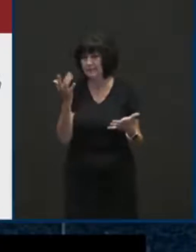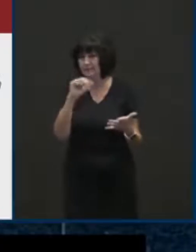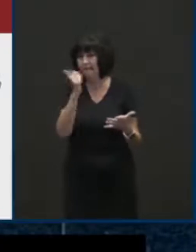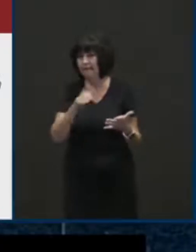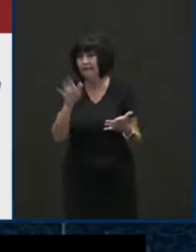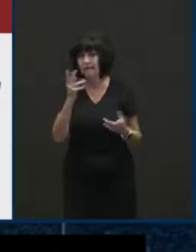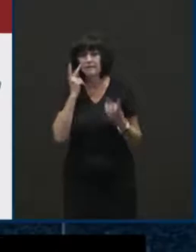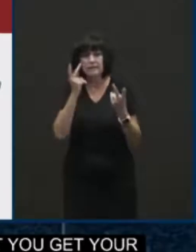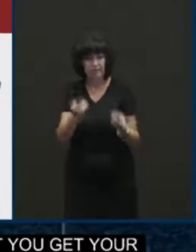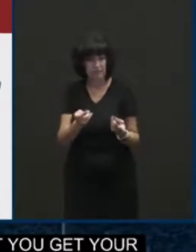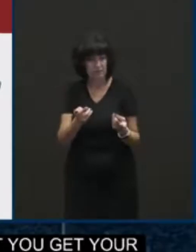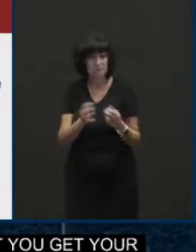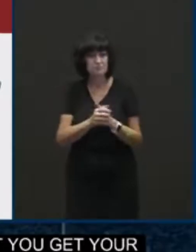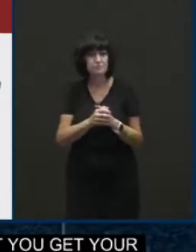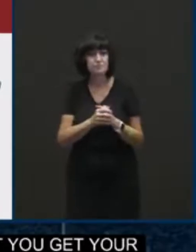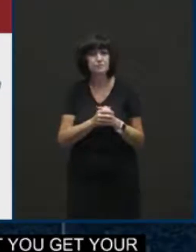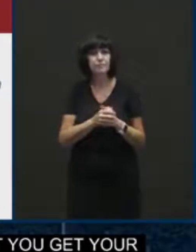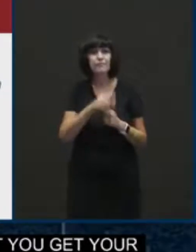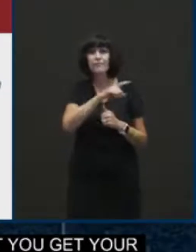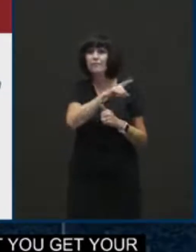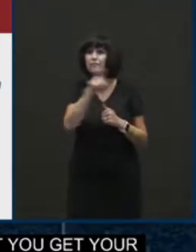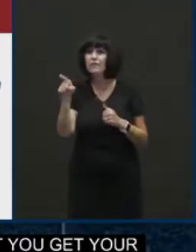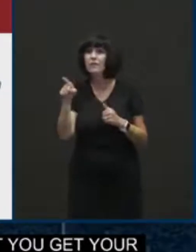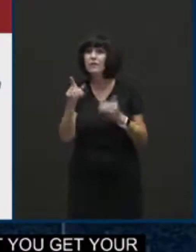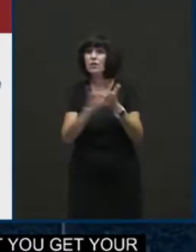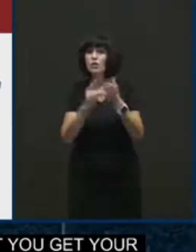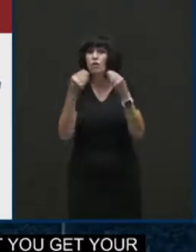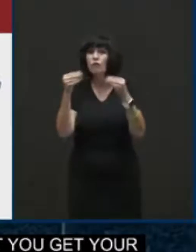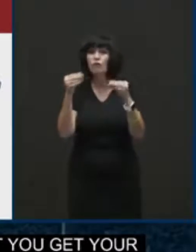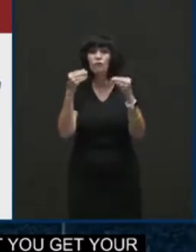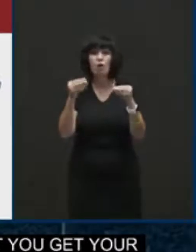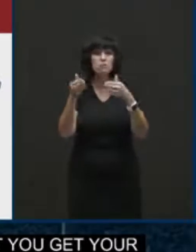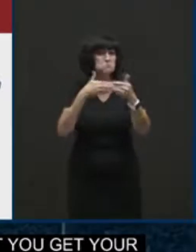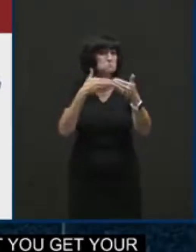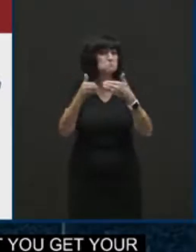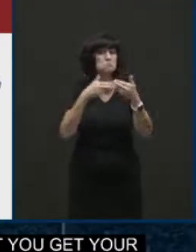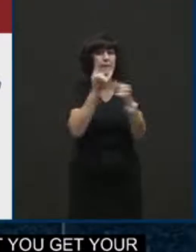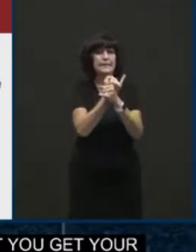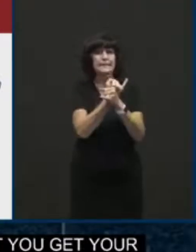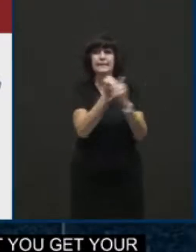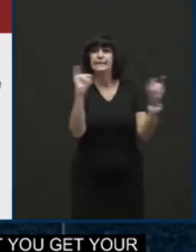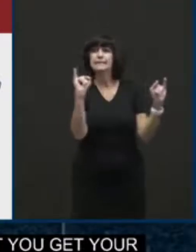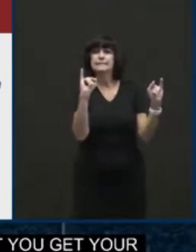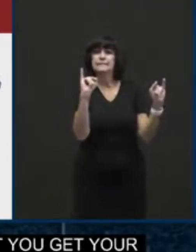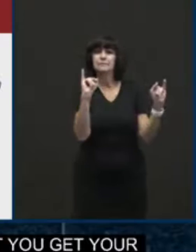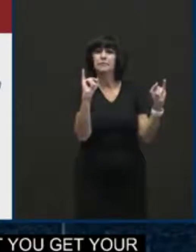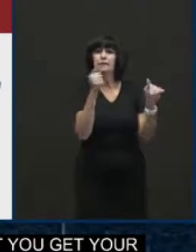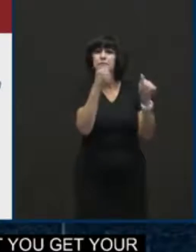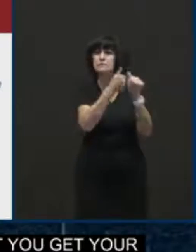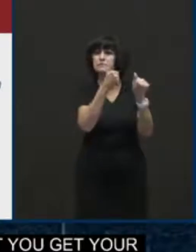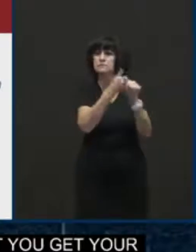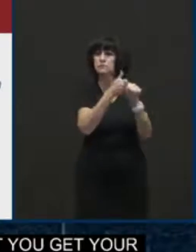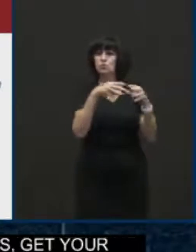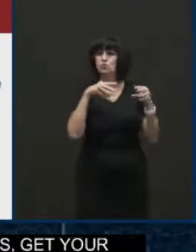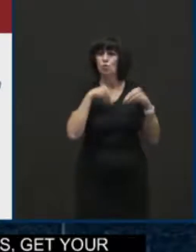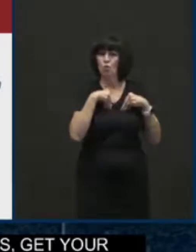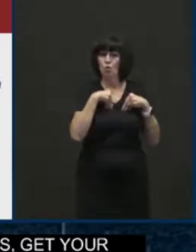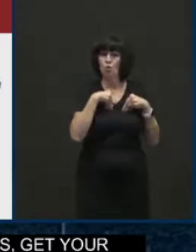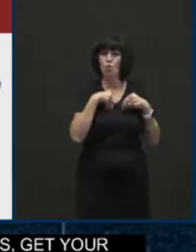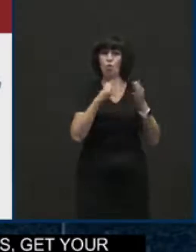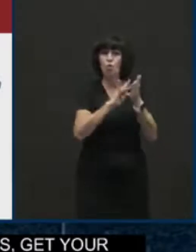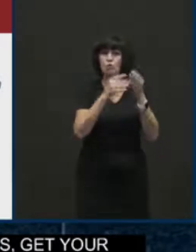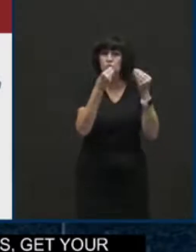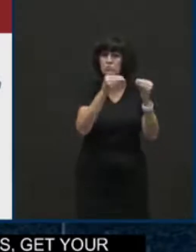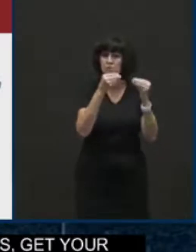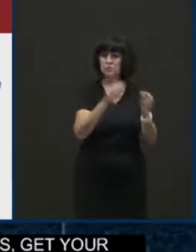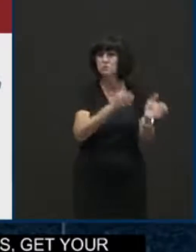those who are independent or in grocery stores, offer flu vaccine almost always for no out-of-pocket